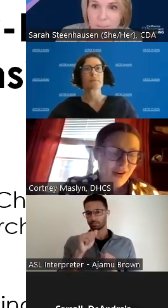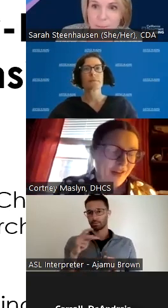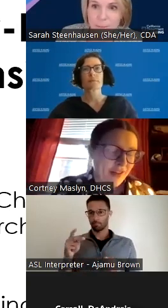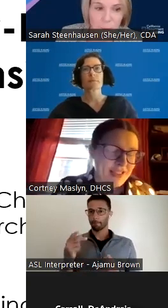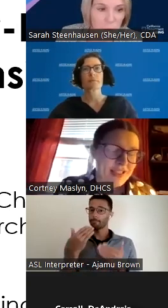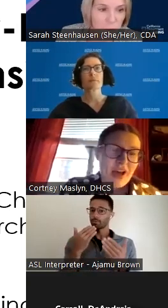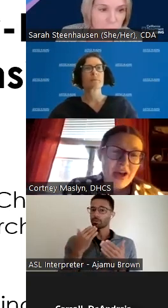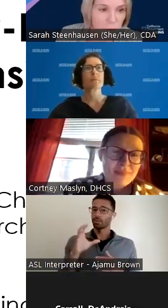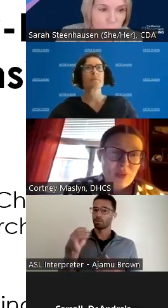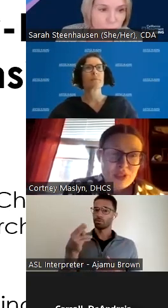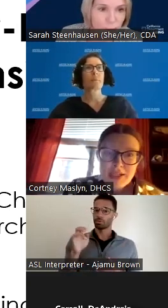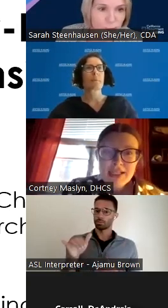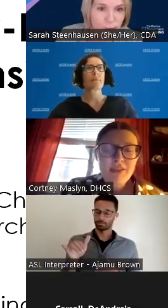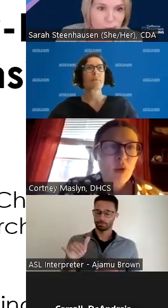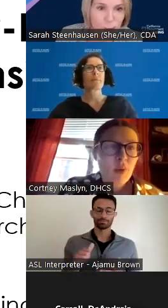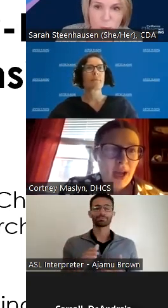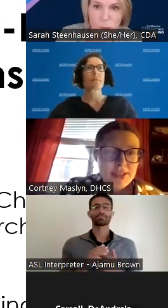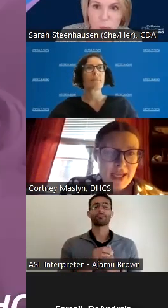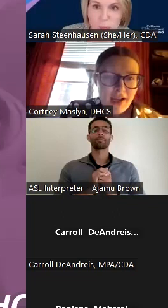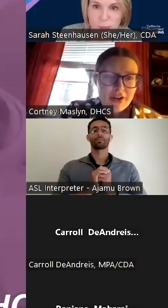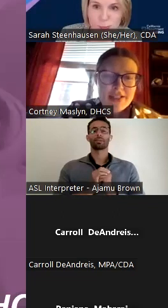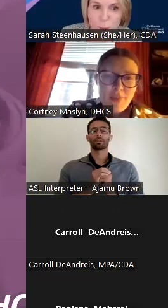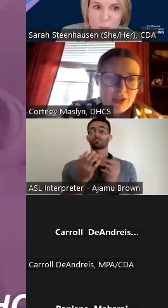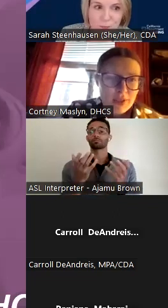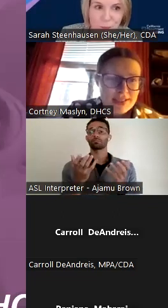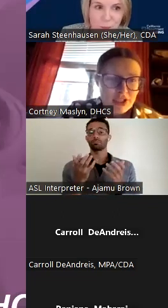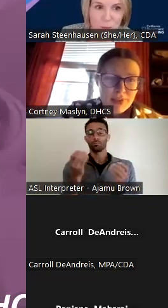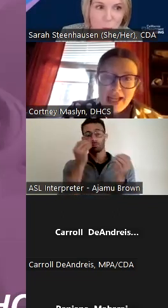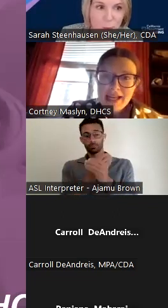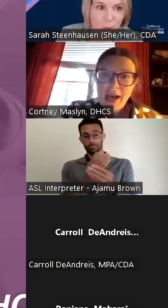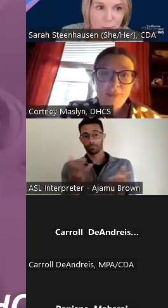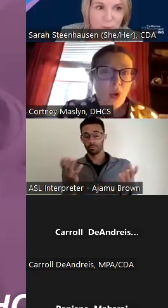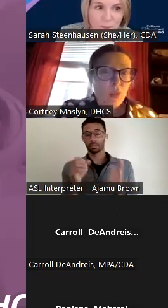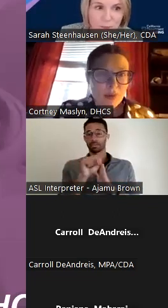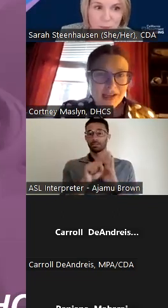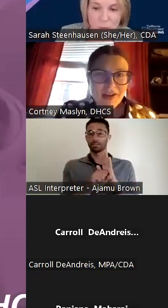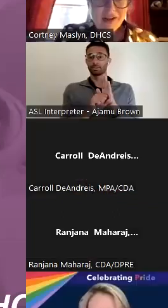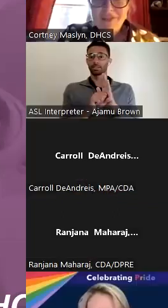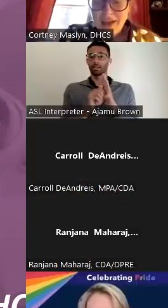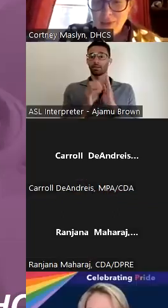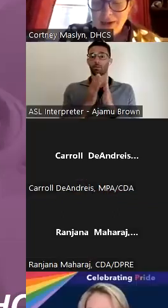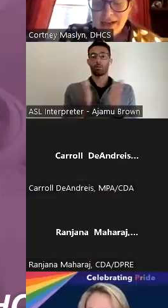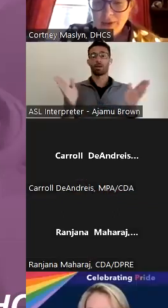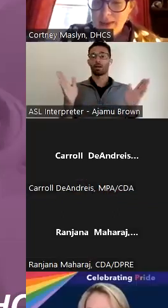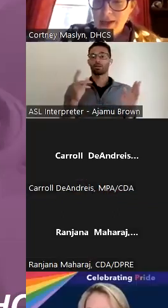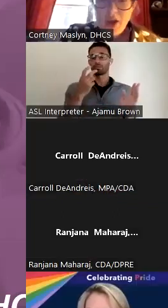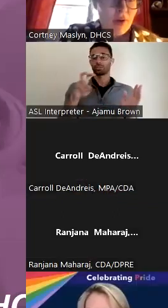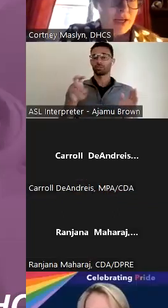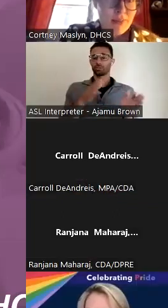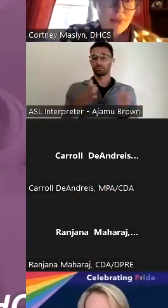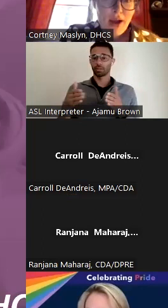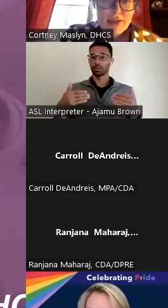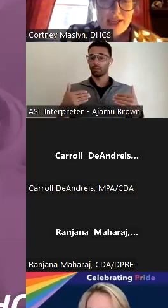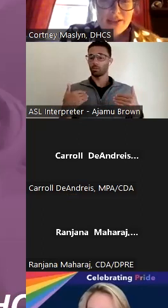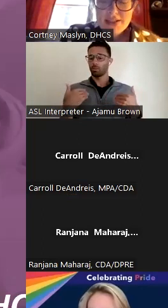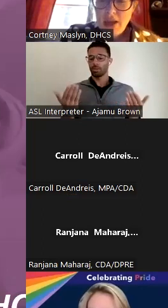Thank you for having us. So just wanted to give a quick update on our statewide transition plan. We were here in February and we've made quite